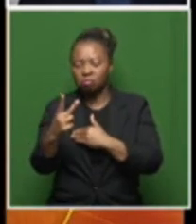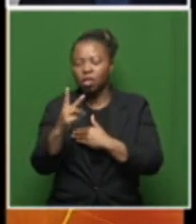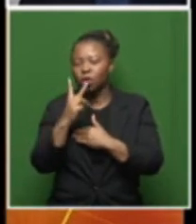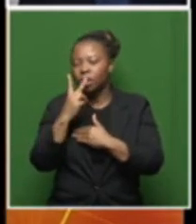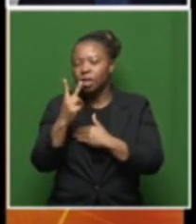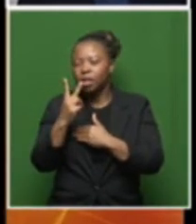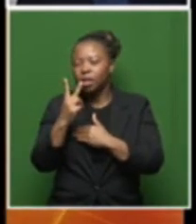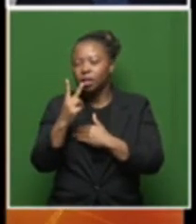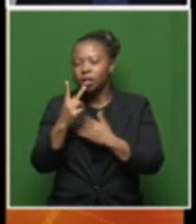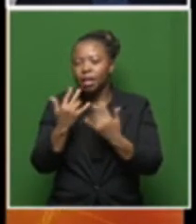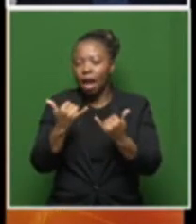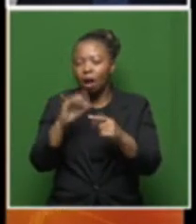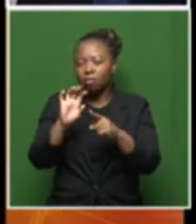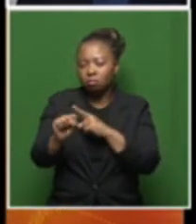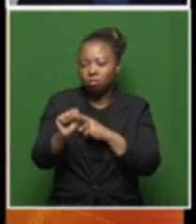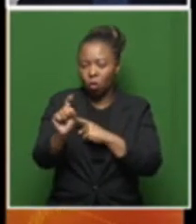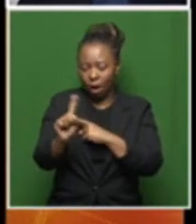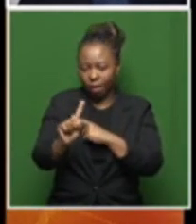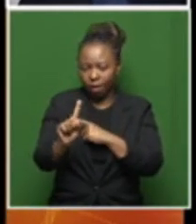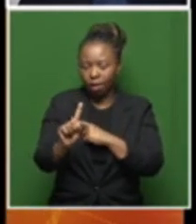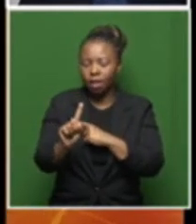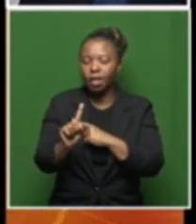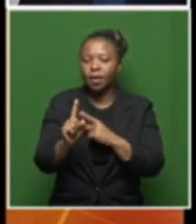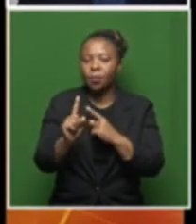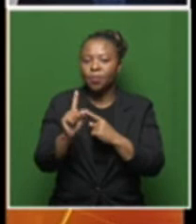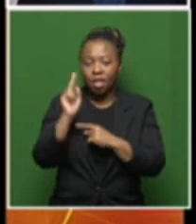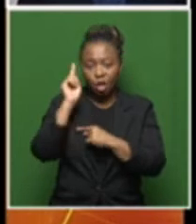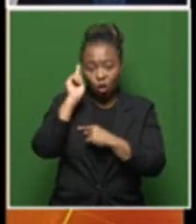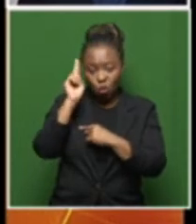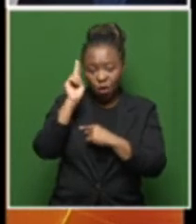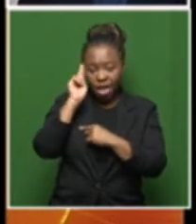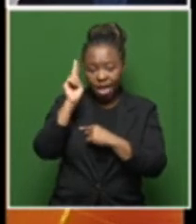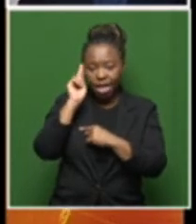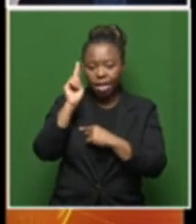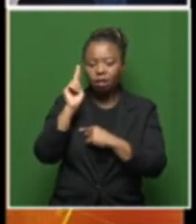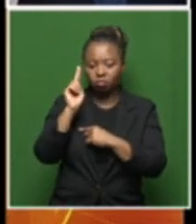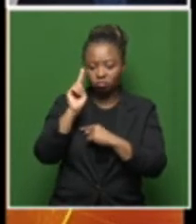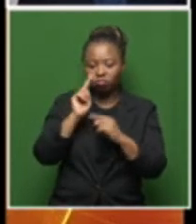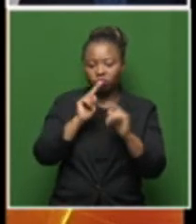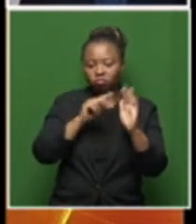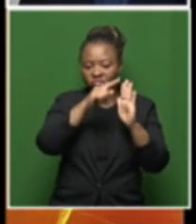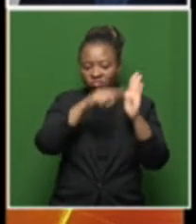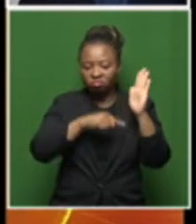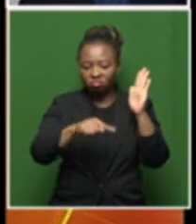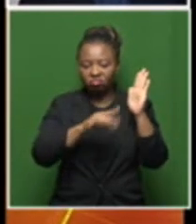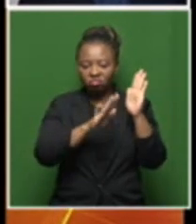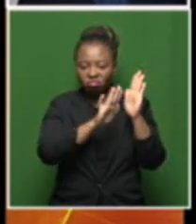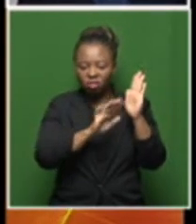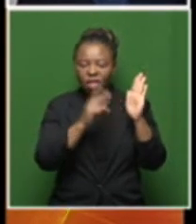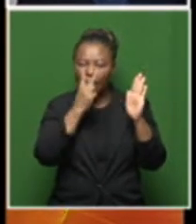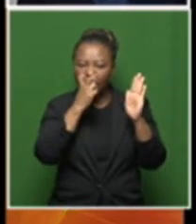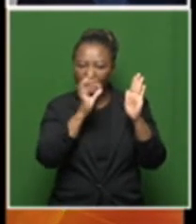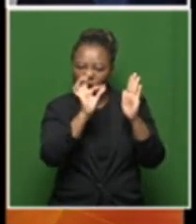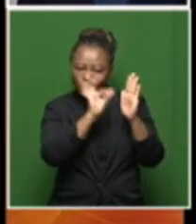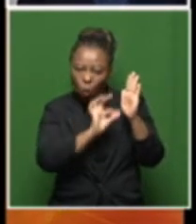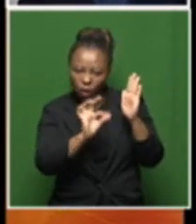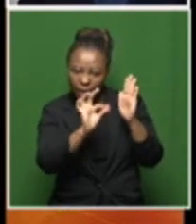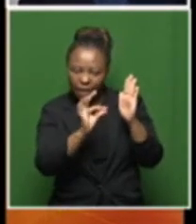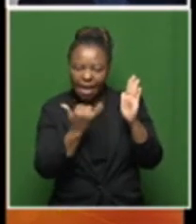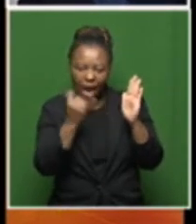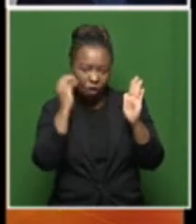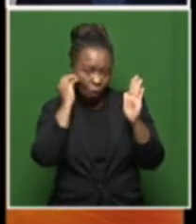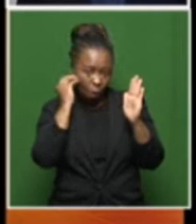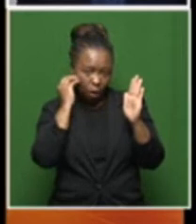what we've seen. You can see that the gray is what they have as their forecast. The black dots is the actual data, and you can see we're